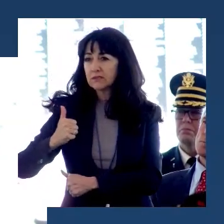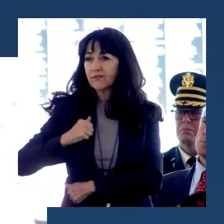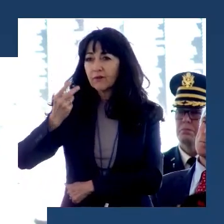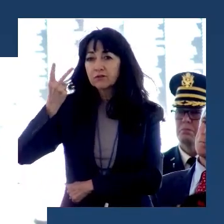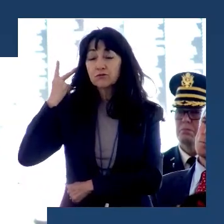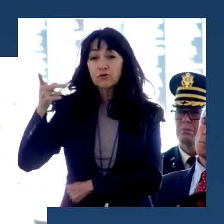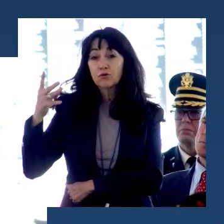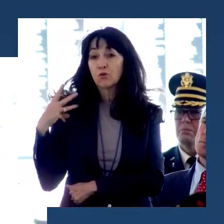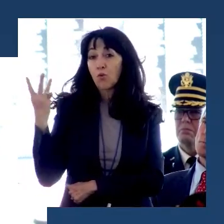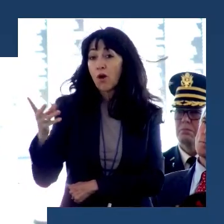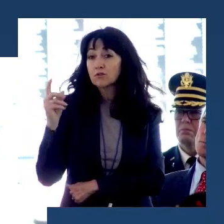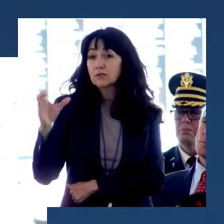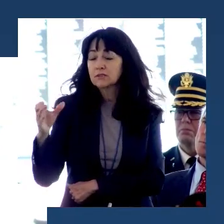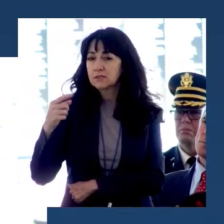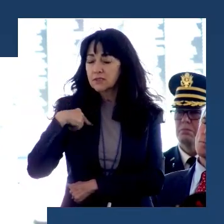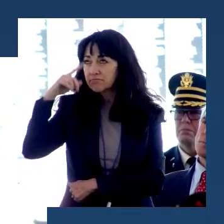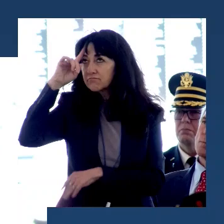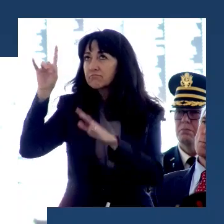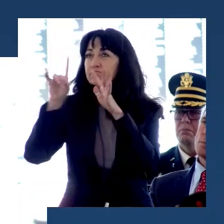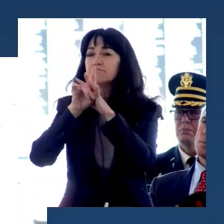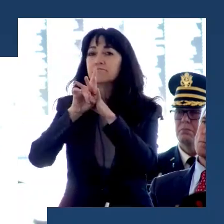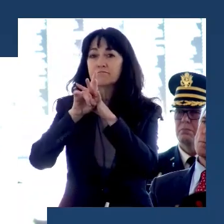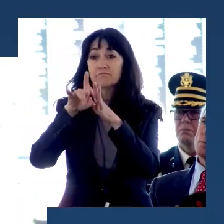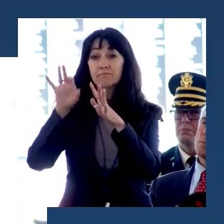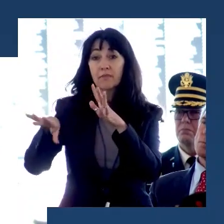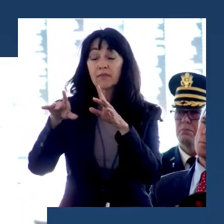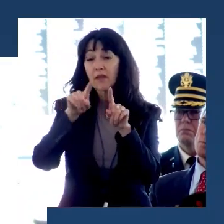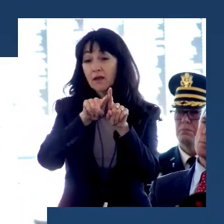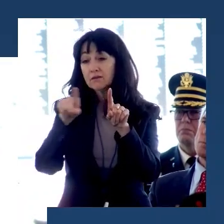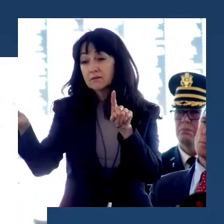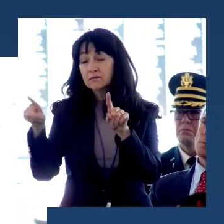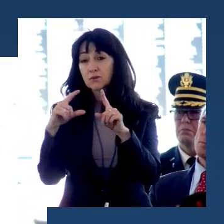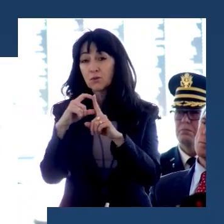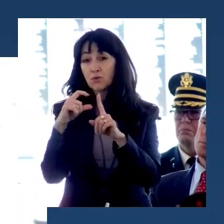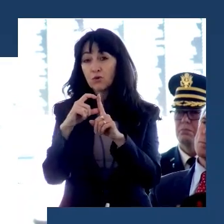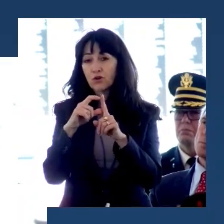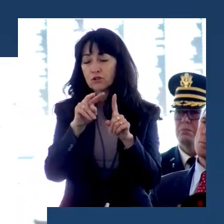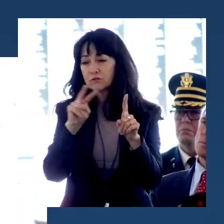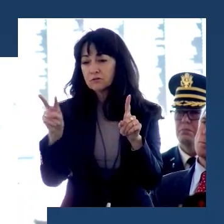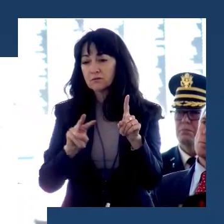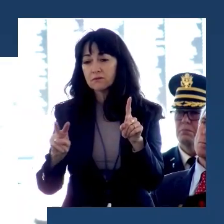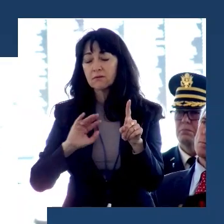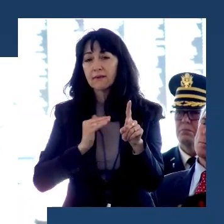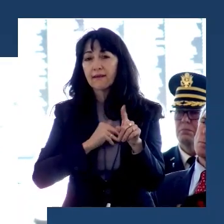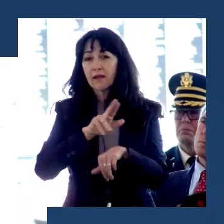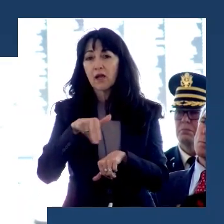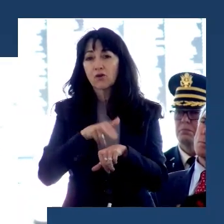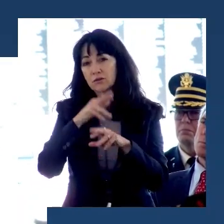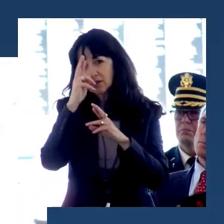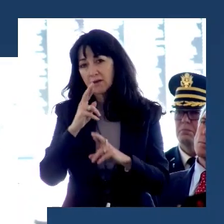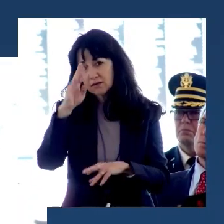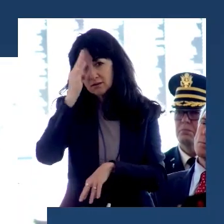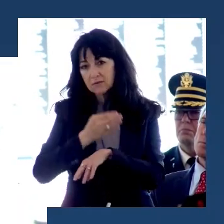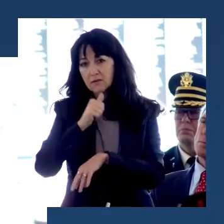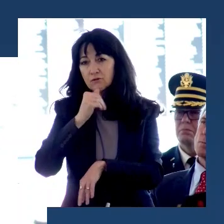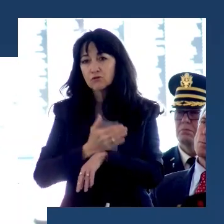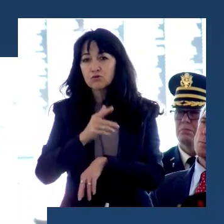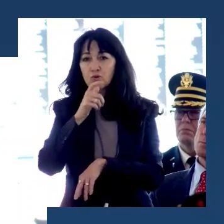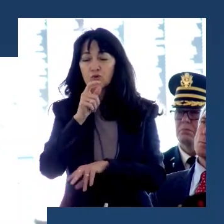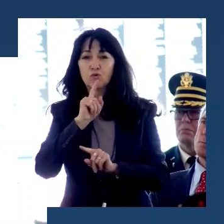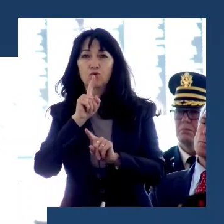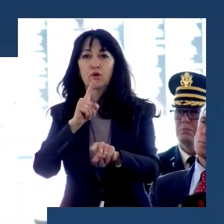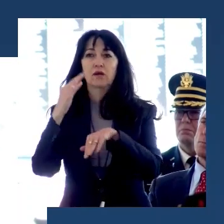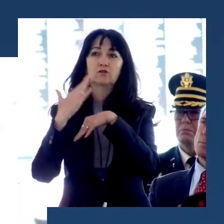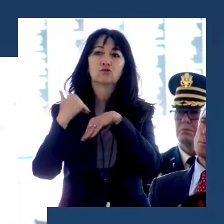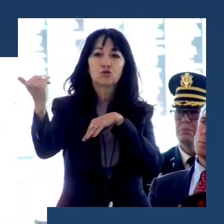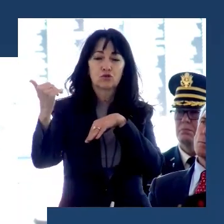D.C. came to mind. And they read, "Our nation honors her sons and daughters who answered the call to defend a